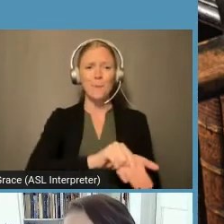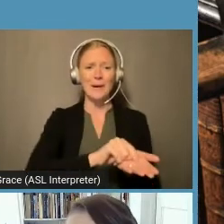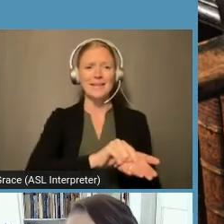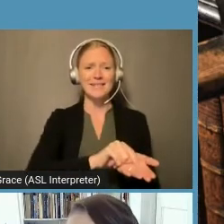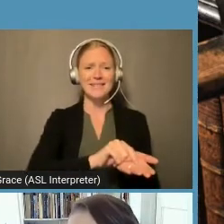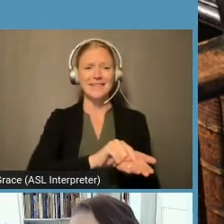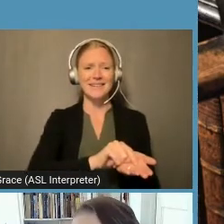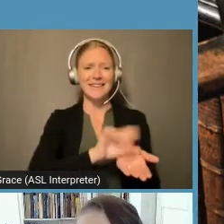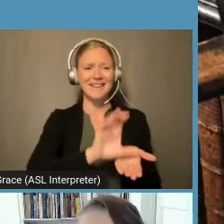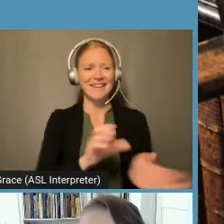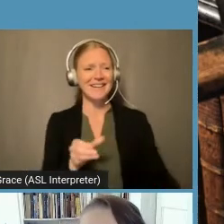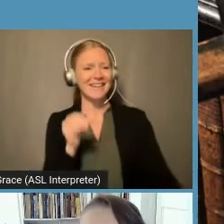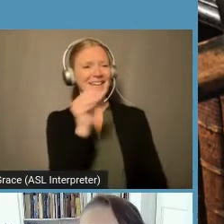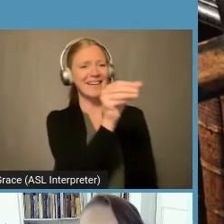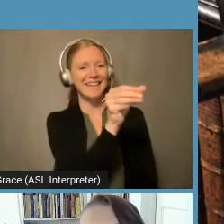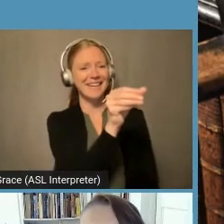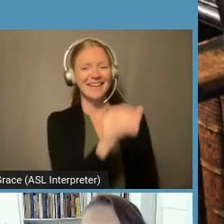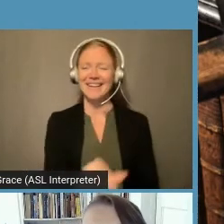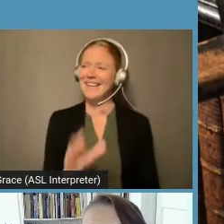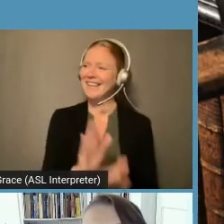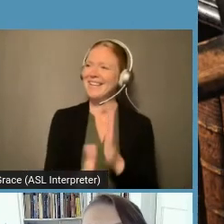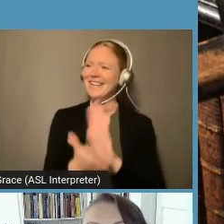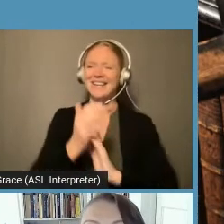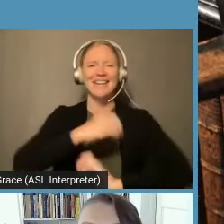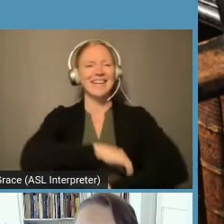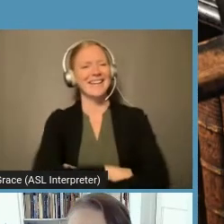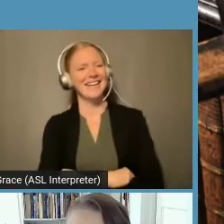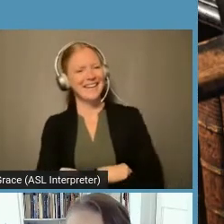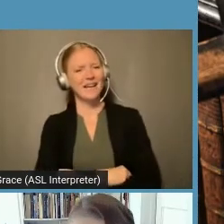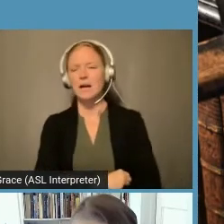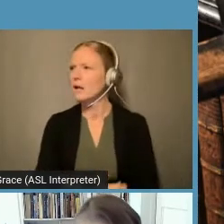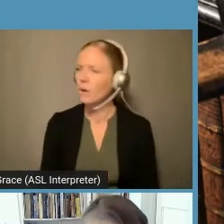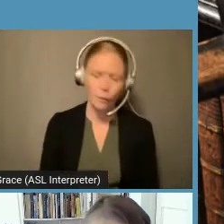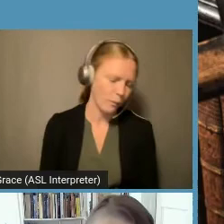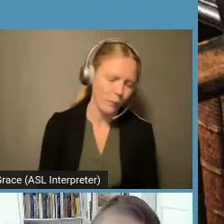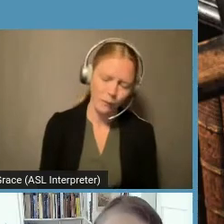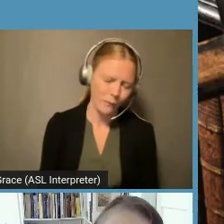work like that. And the more that you think about it